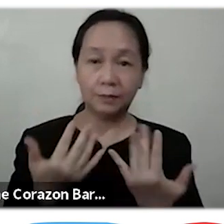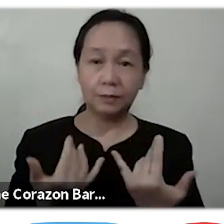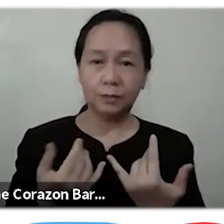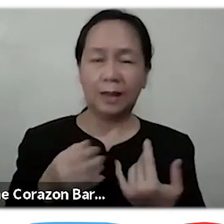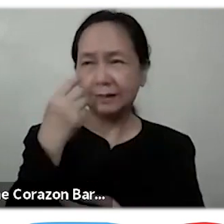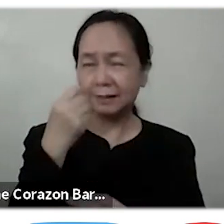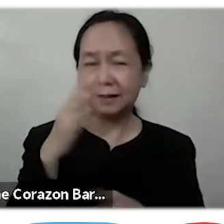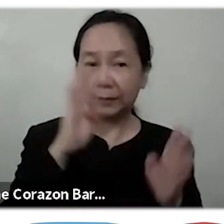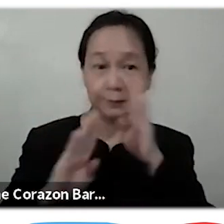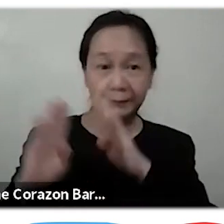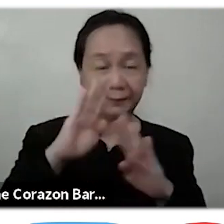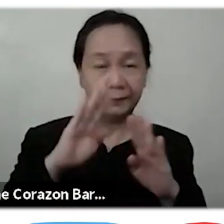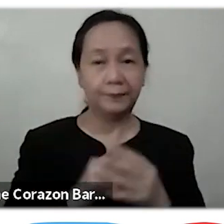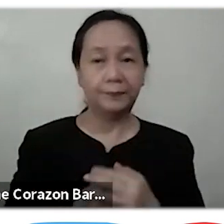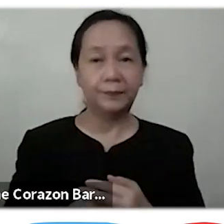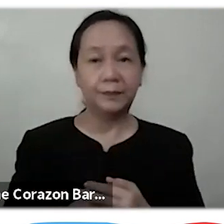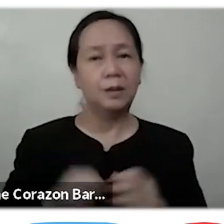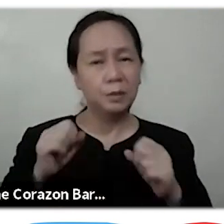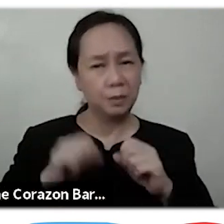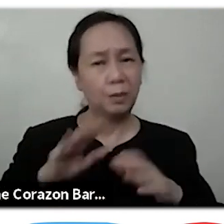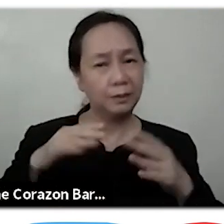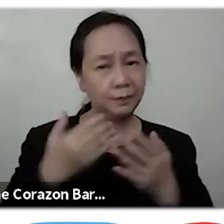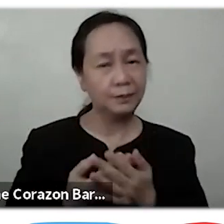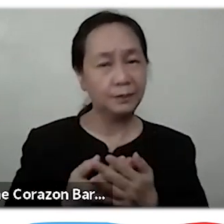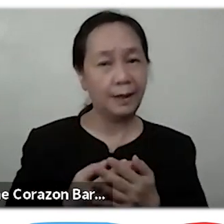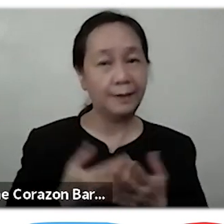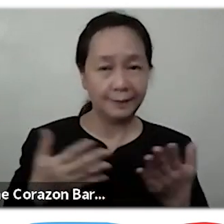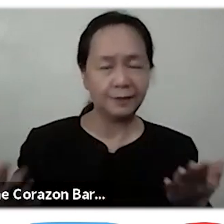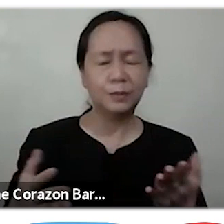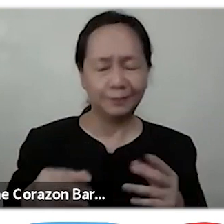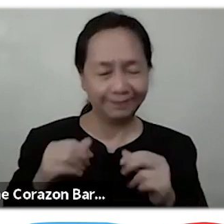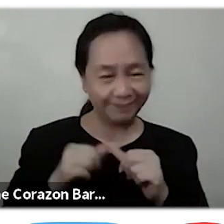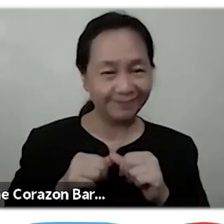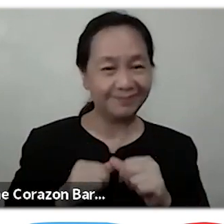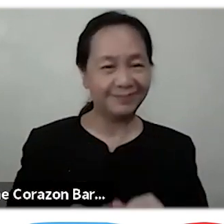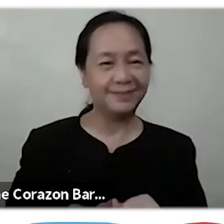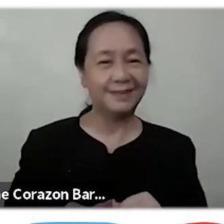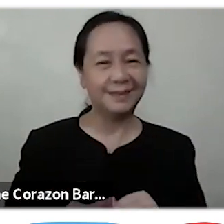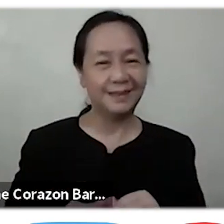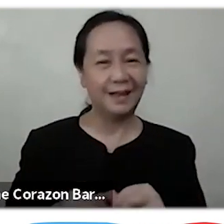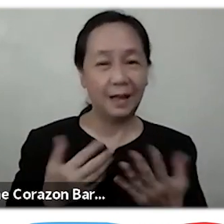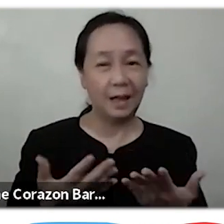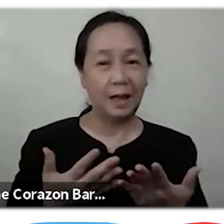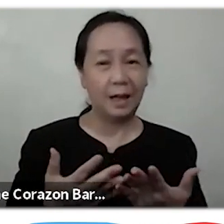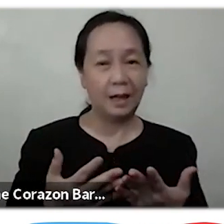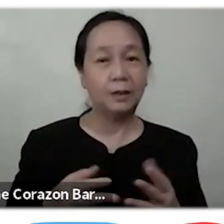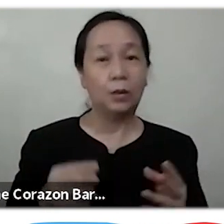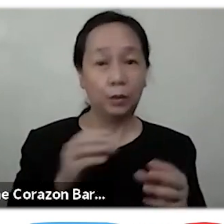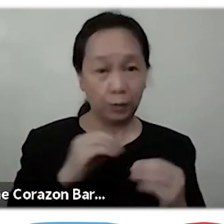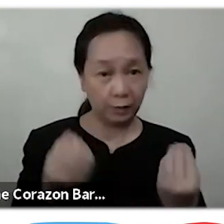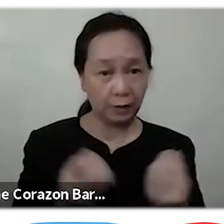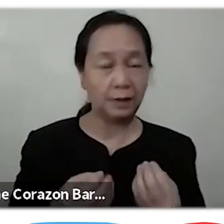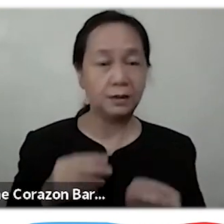problem. So all the things were going smoothly. We used to organize programs regarding child rights. We